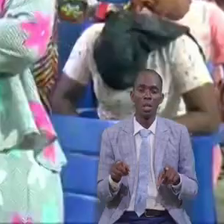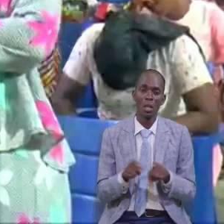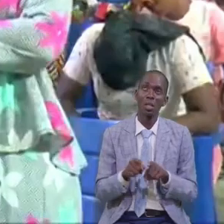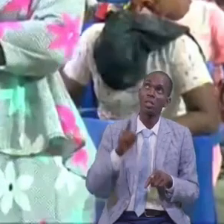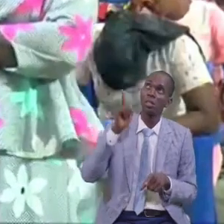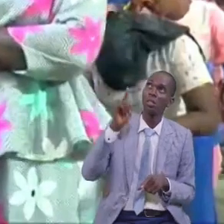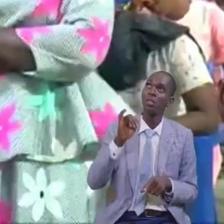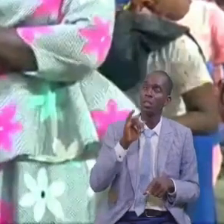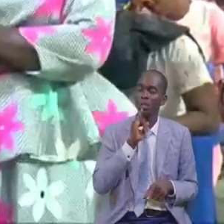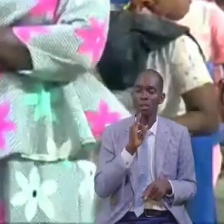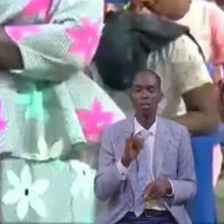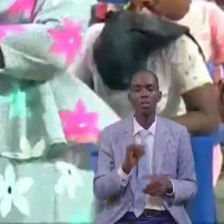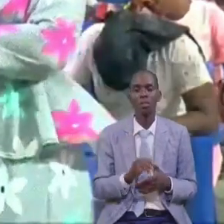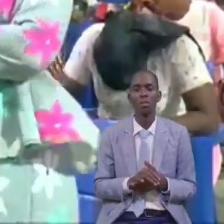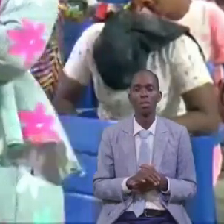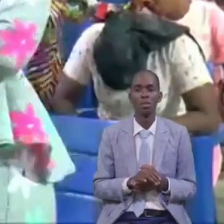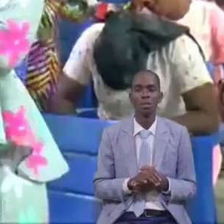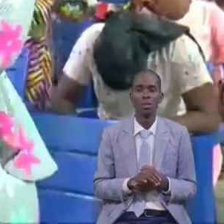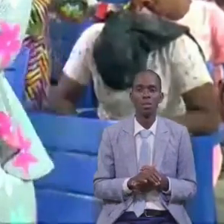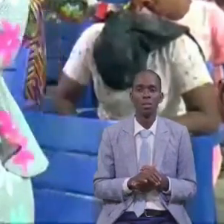did.